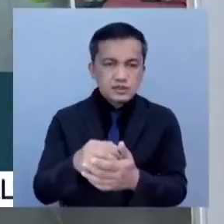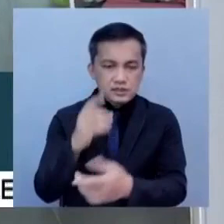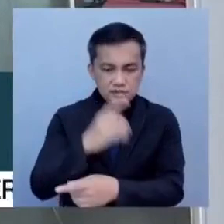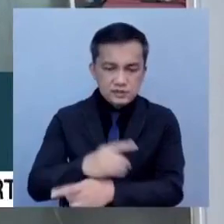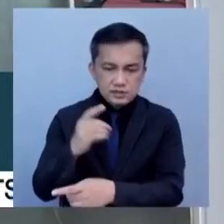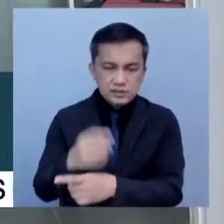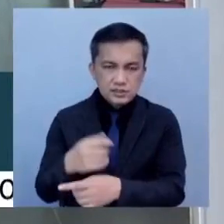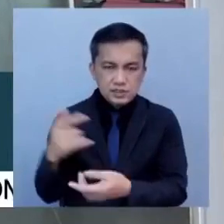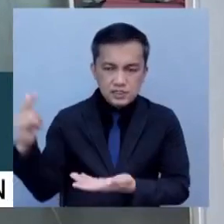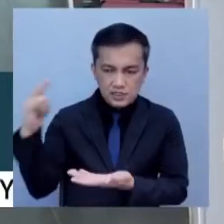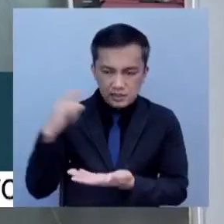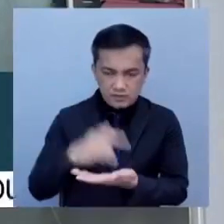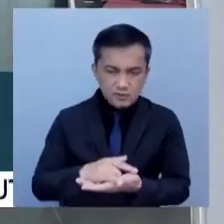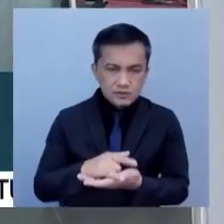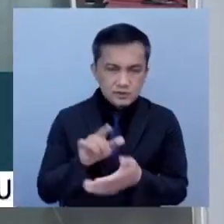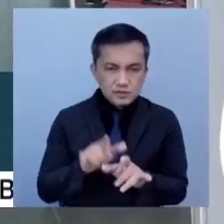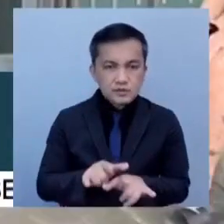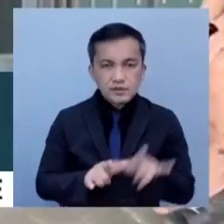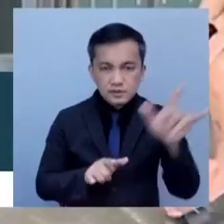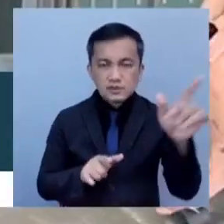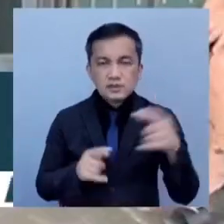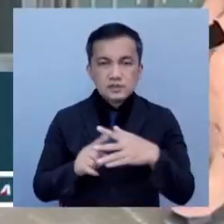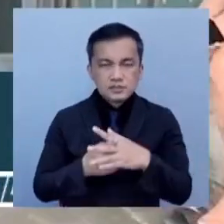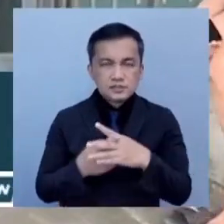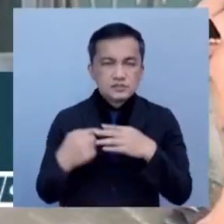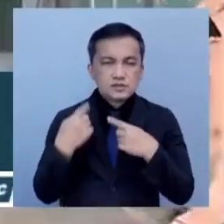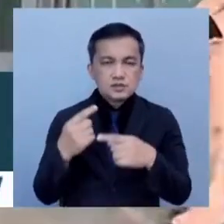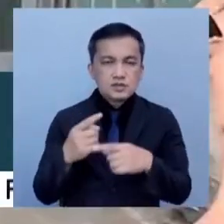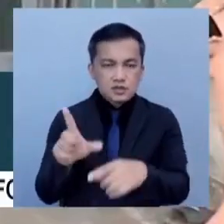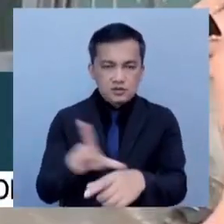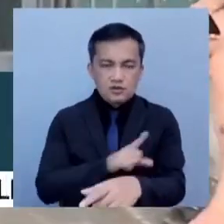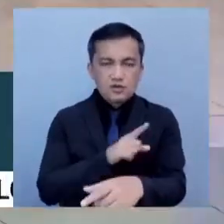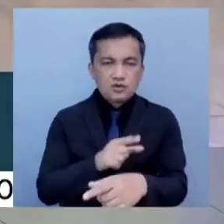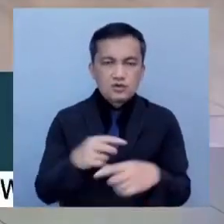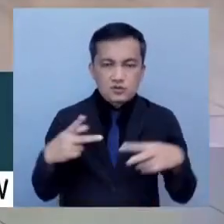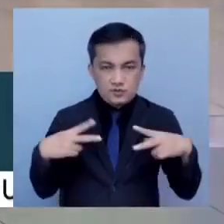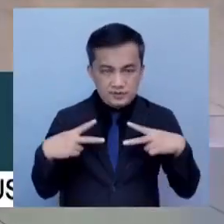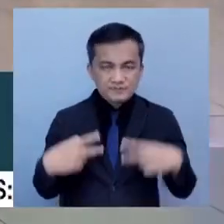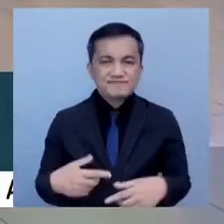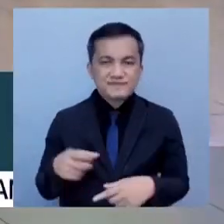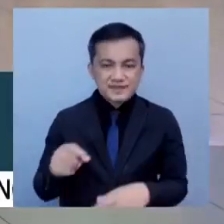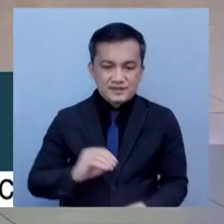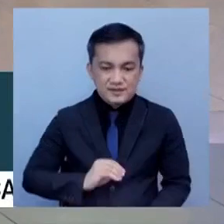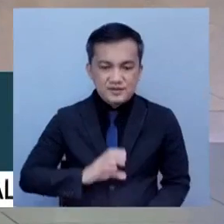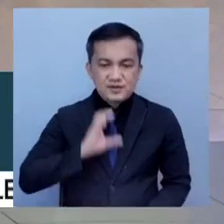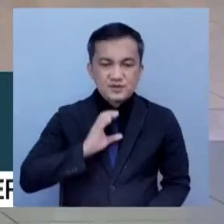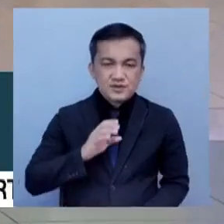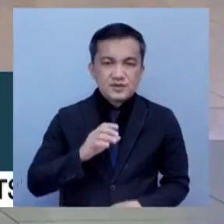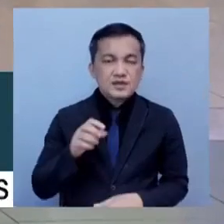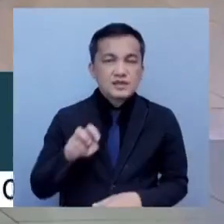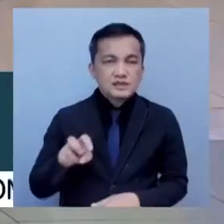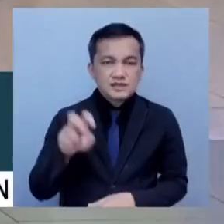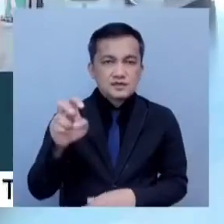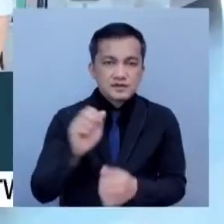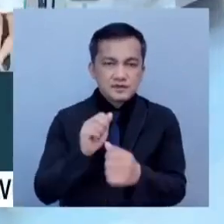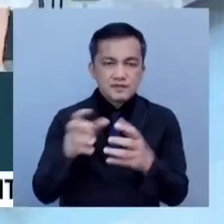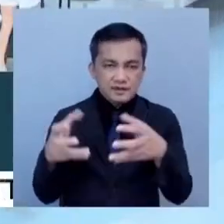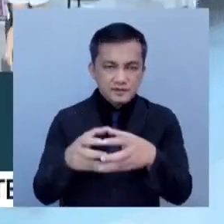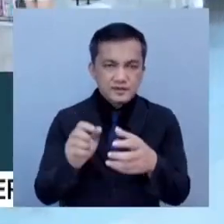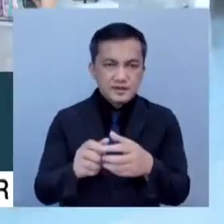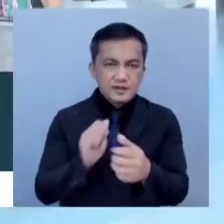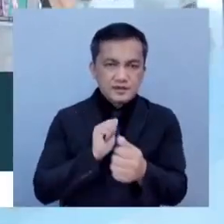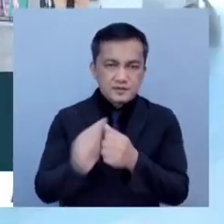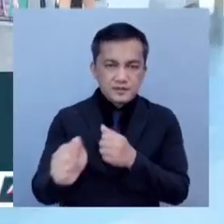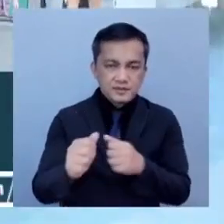country's airports since the start of the long holiday break. It is confident the travel sector will soon surpass its pre-pandemic record